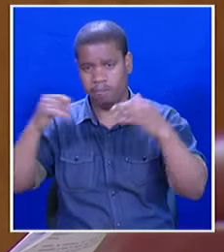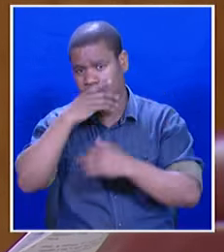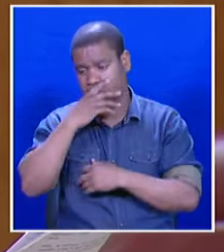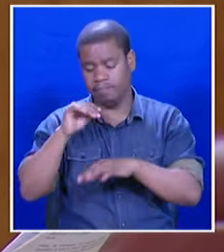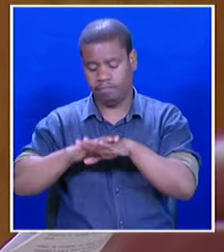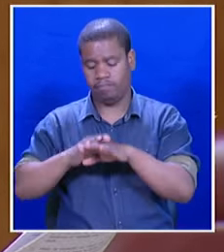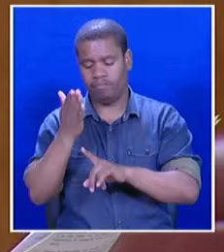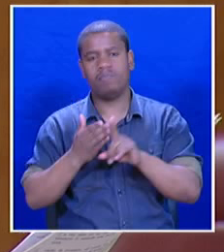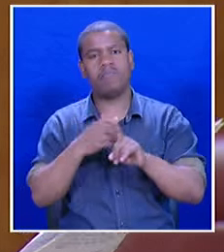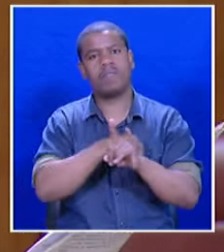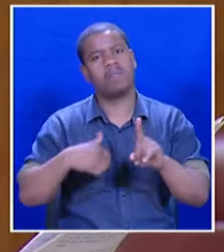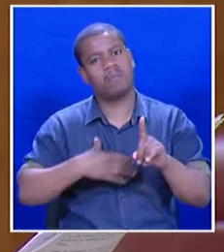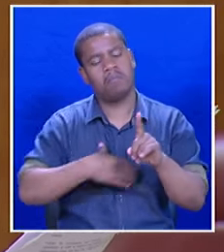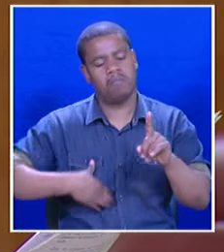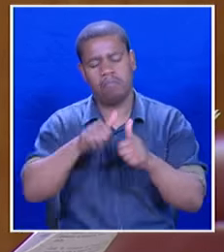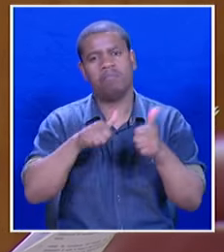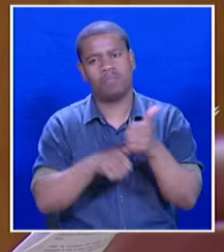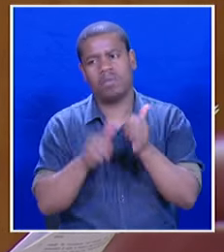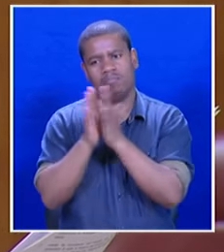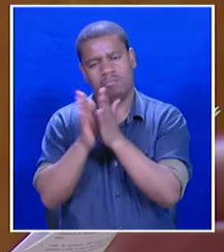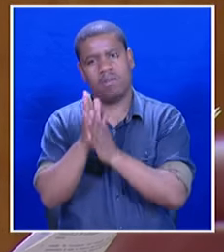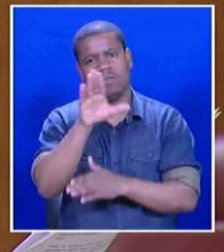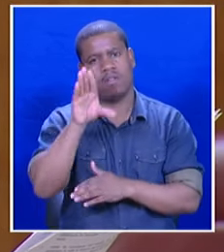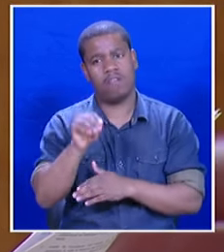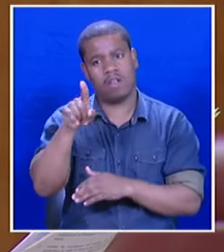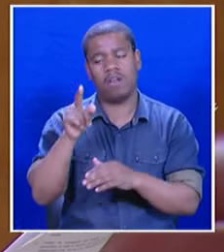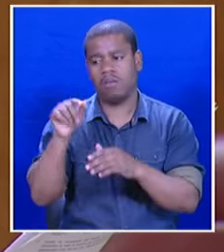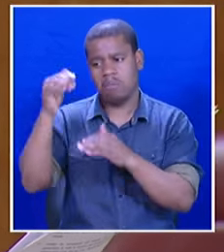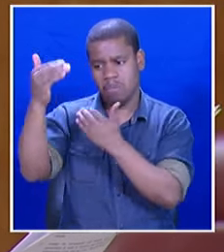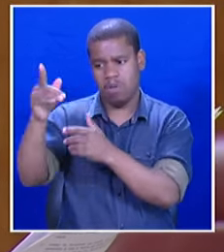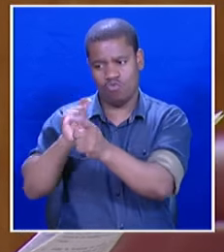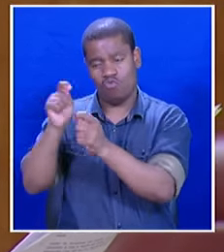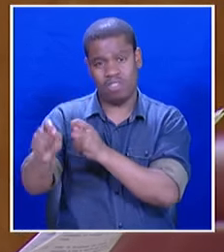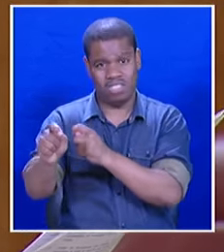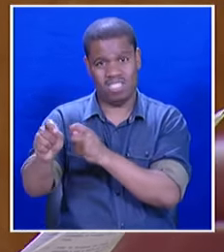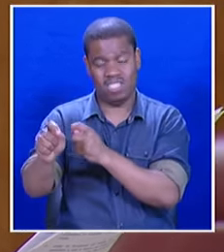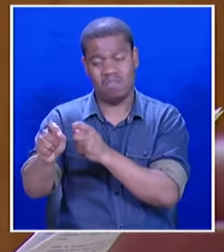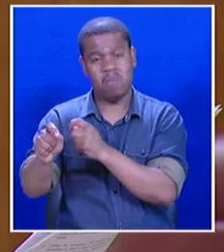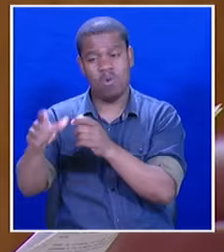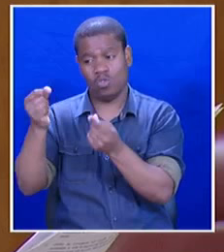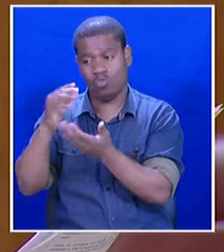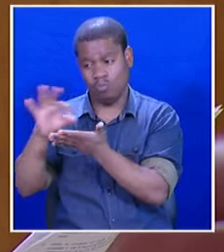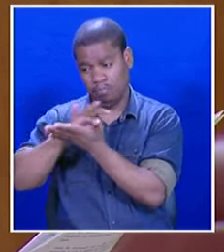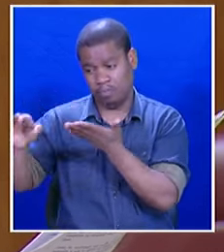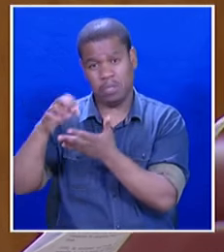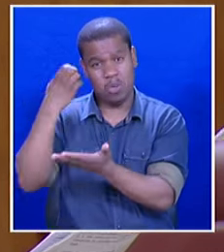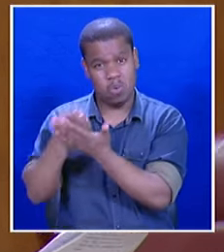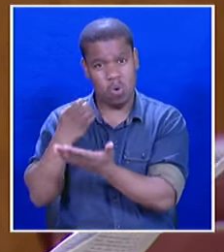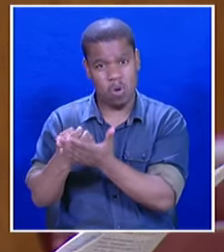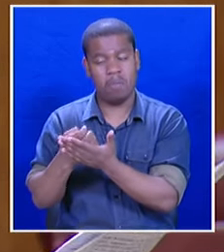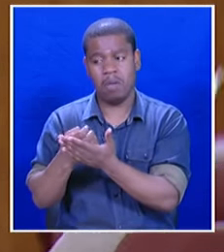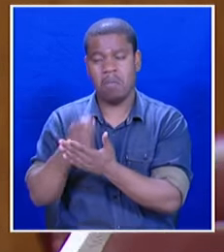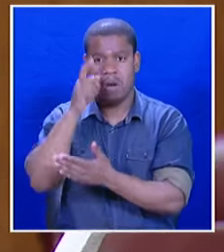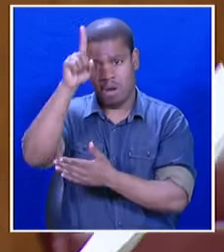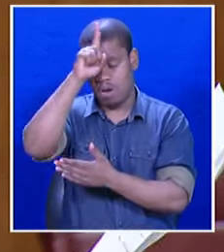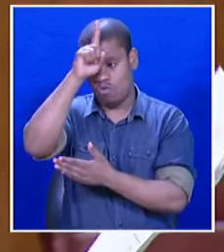provide the details of South Africa's transition to a green economy with the assistance of Germany? Are we only looking